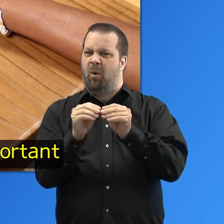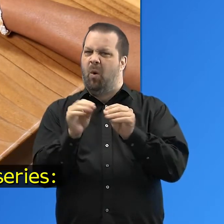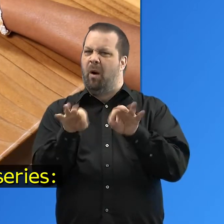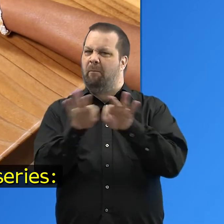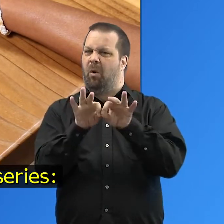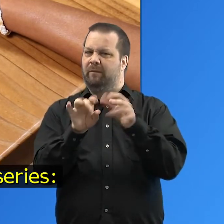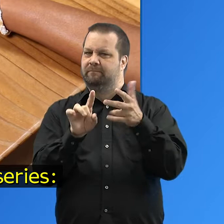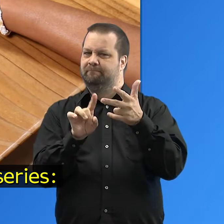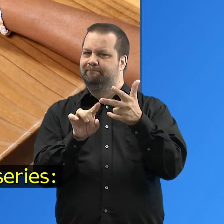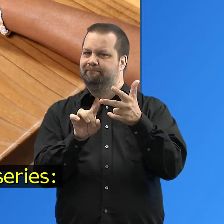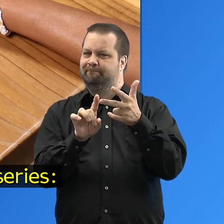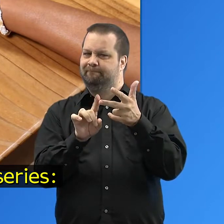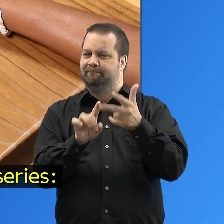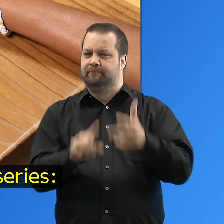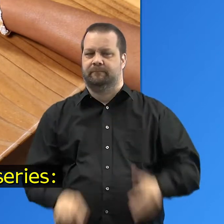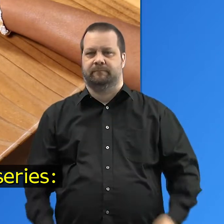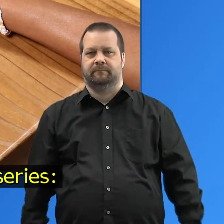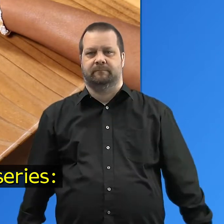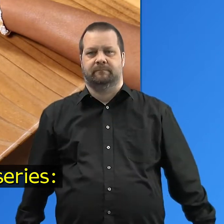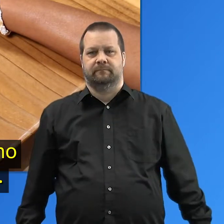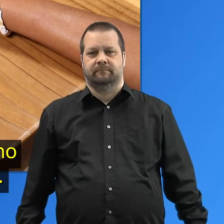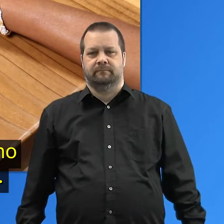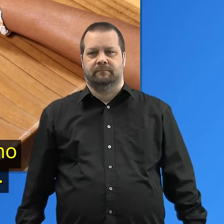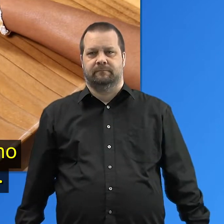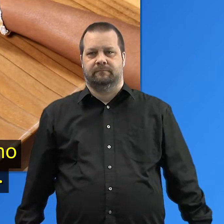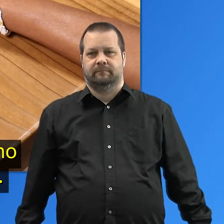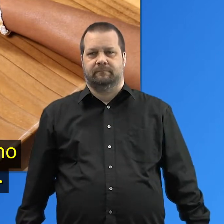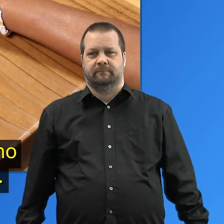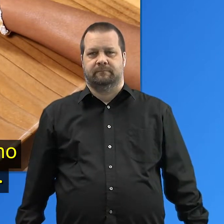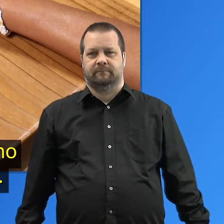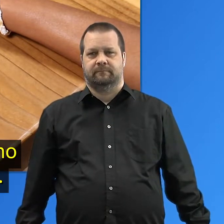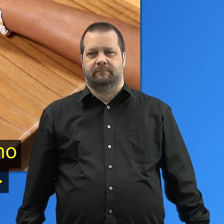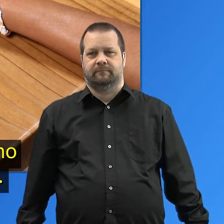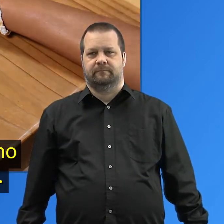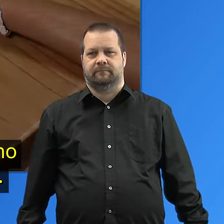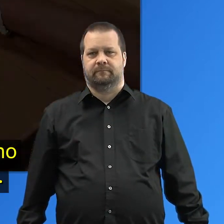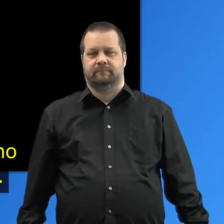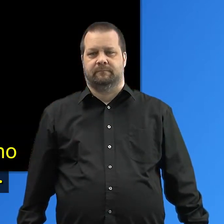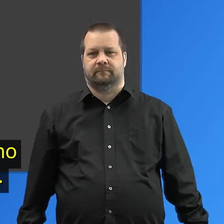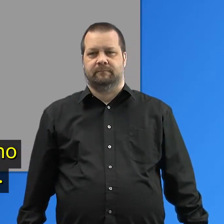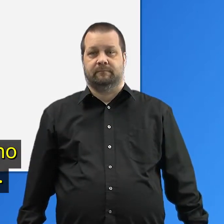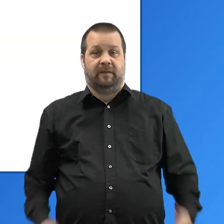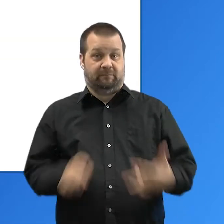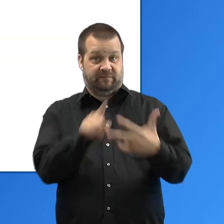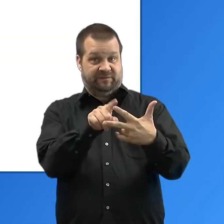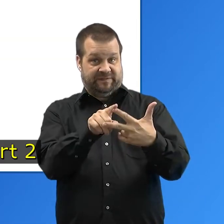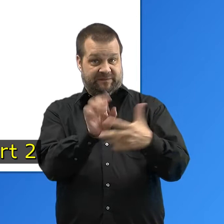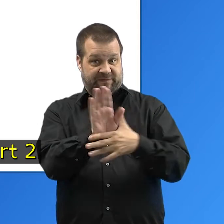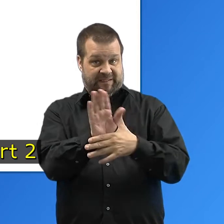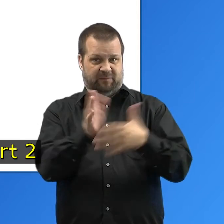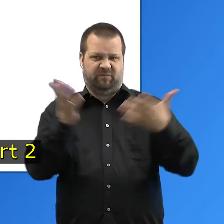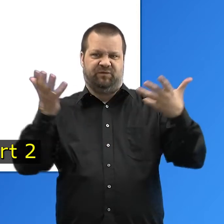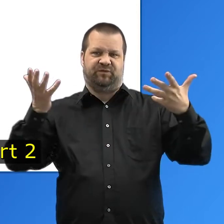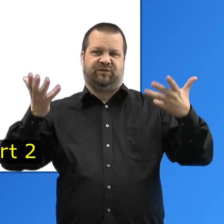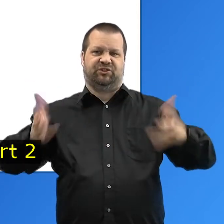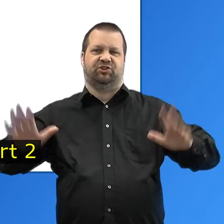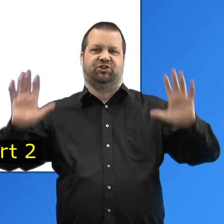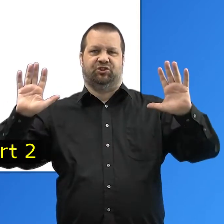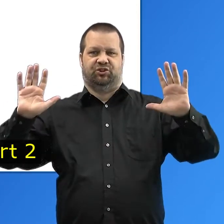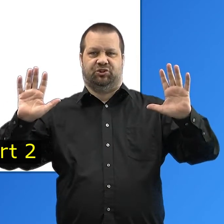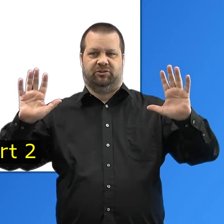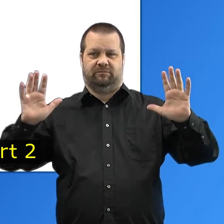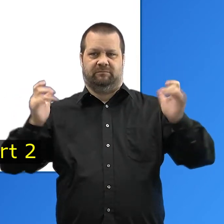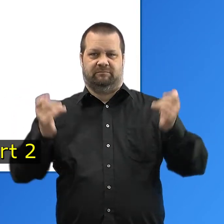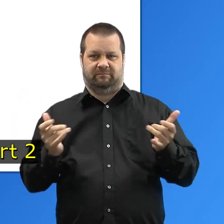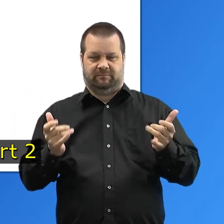us to use in part 3 of the video series, syncing your Echo to the Alexa app. This is the end of part 2